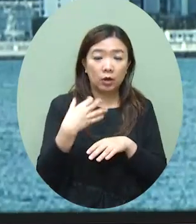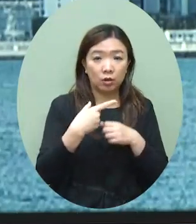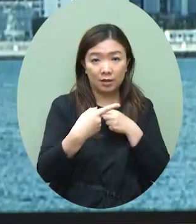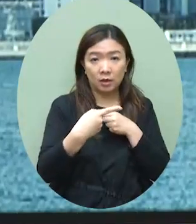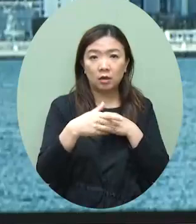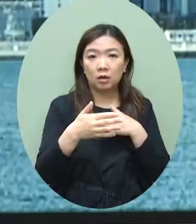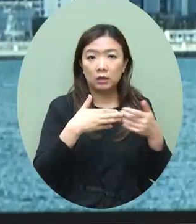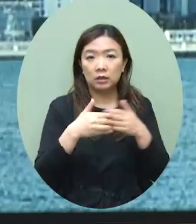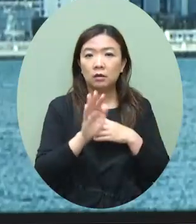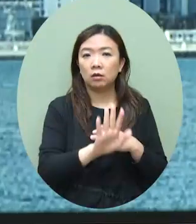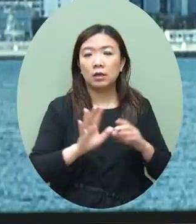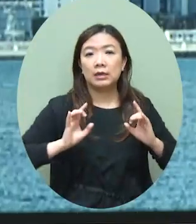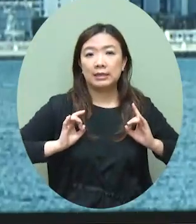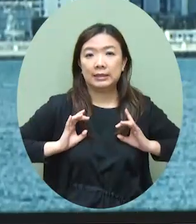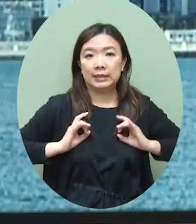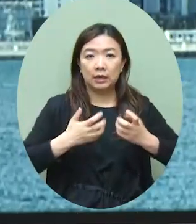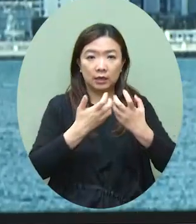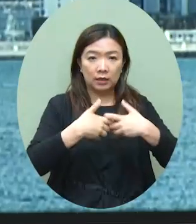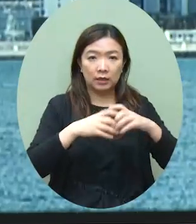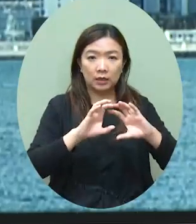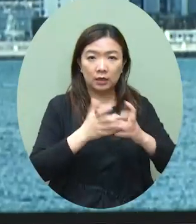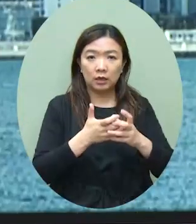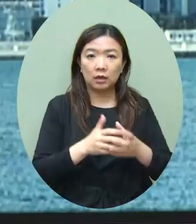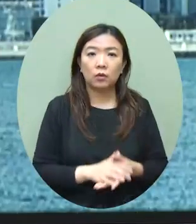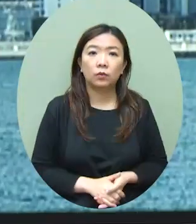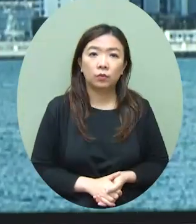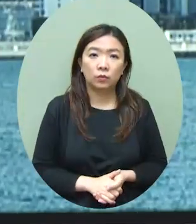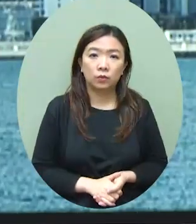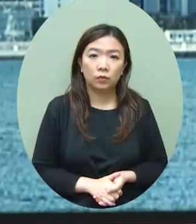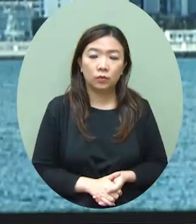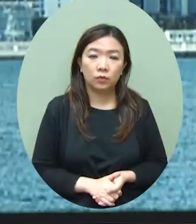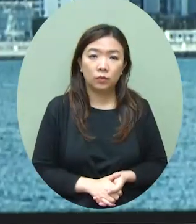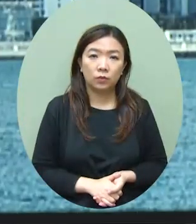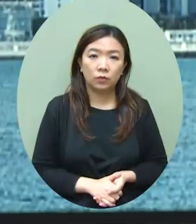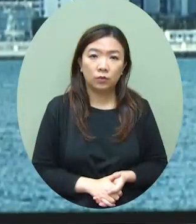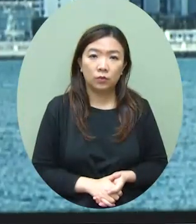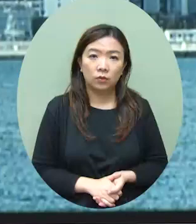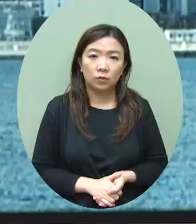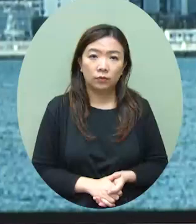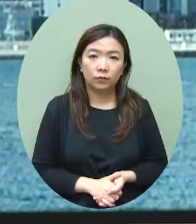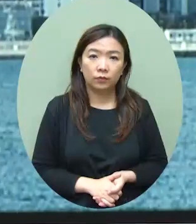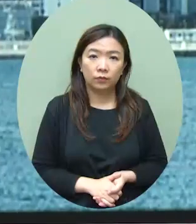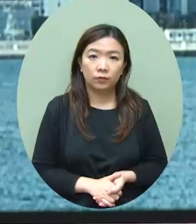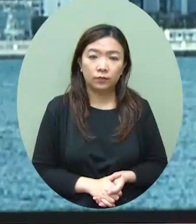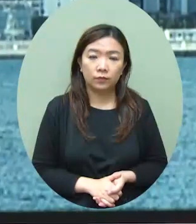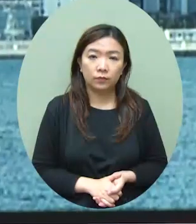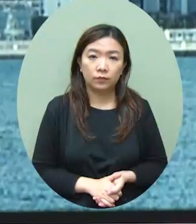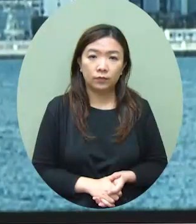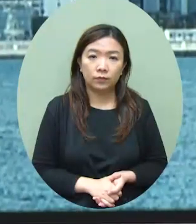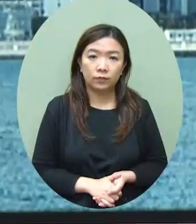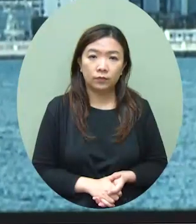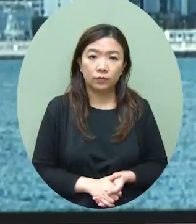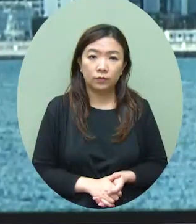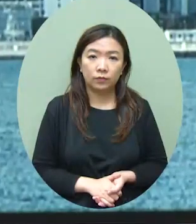that same organization decided not to hold that event, a government official could not comment